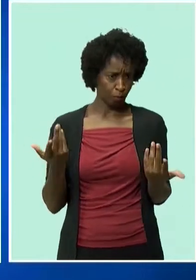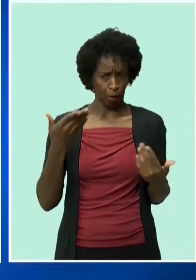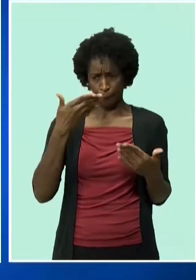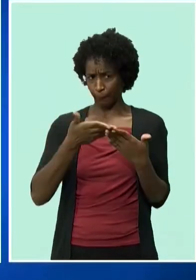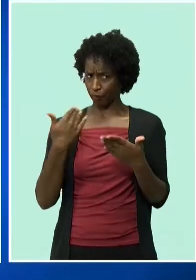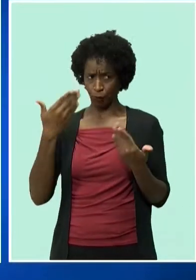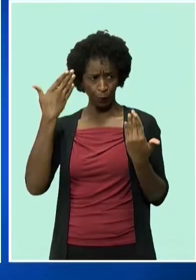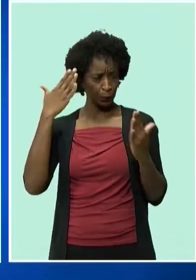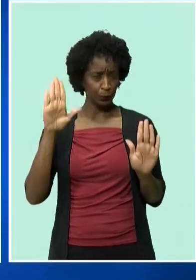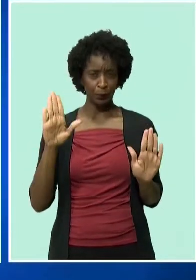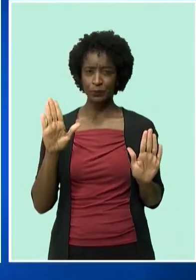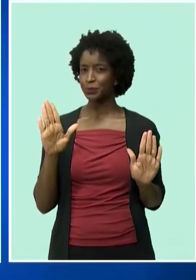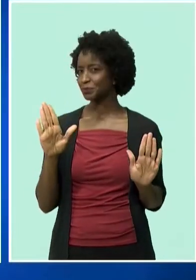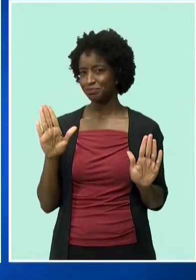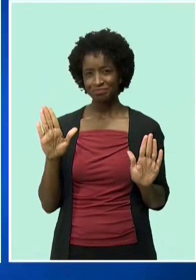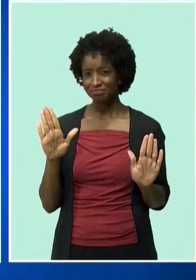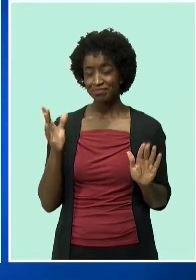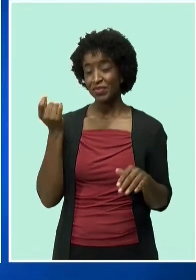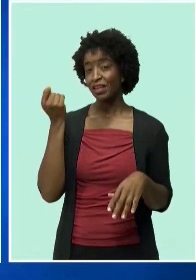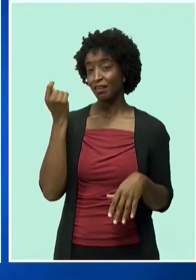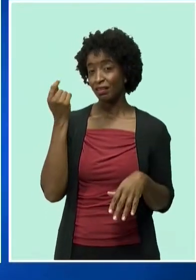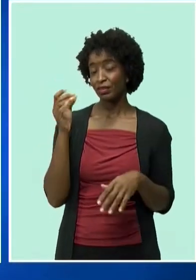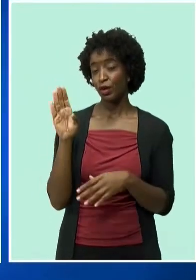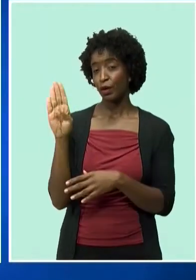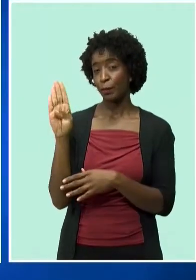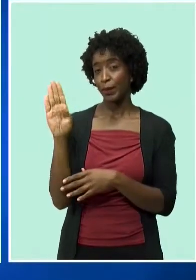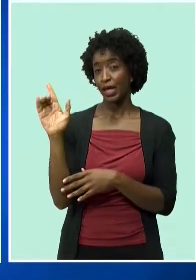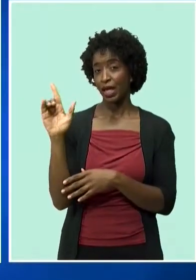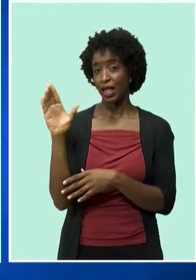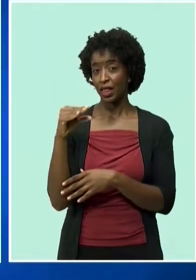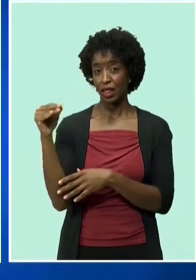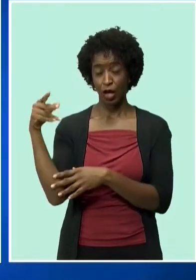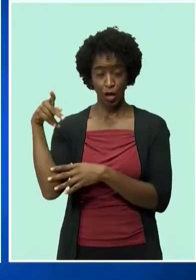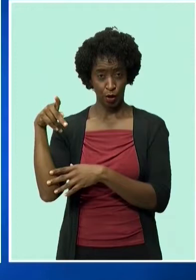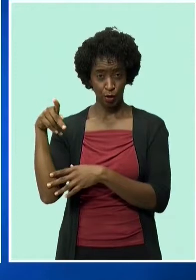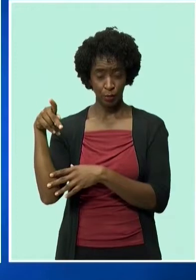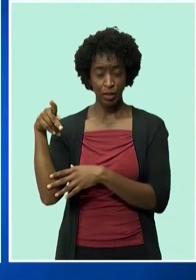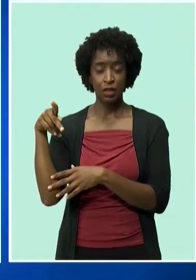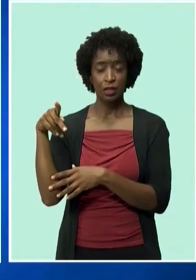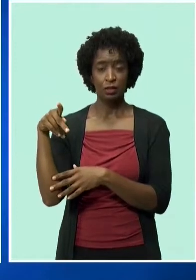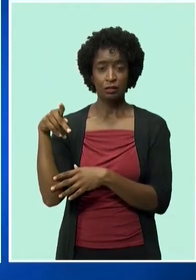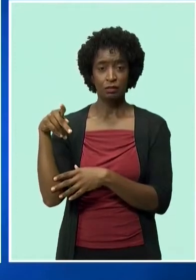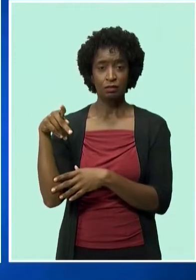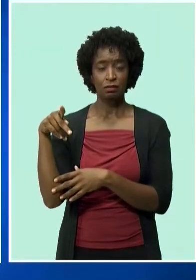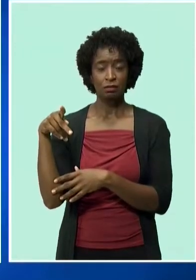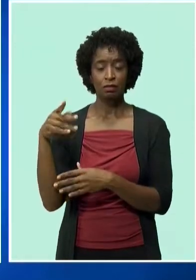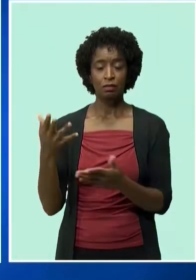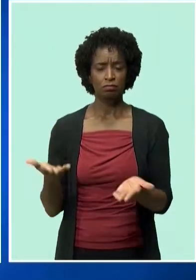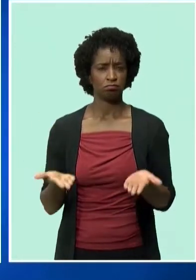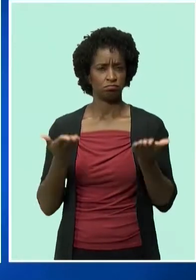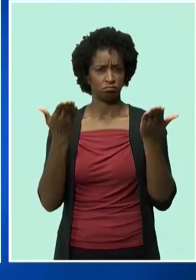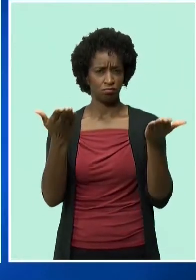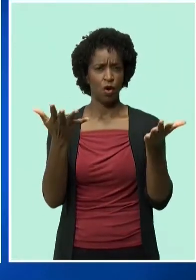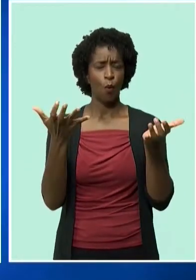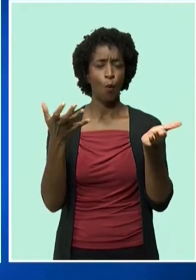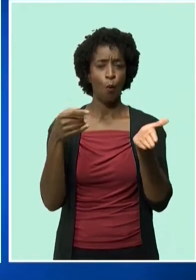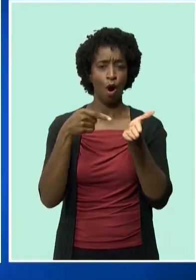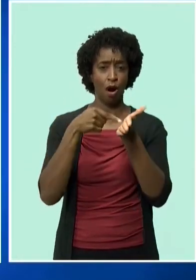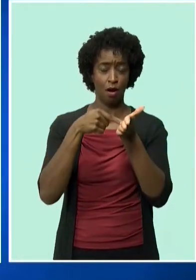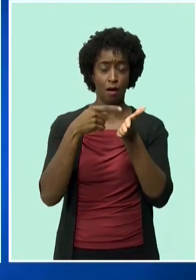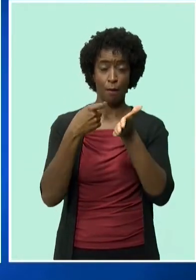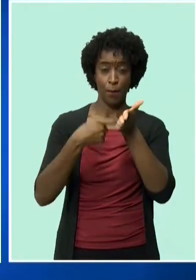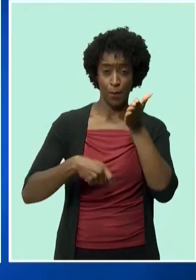the Barbados Light and Power Company relies in these proceedings, the Commission will exercise its discretion to